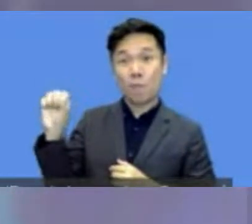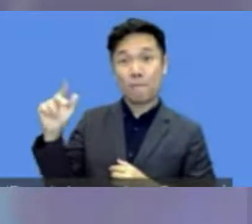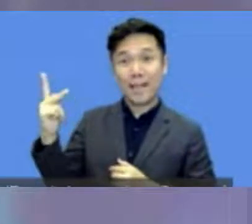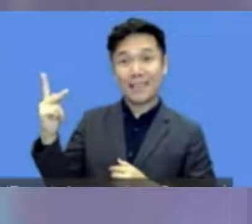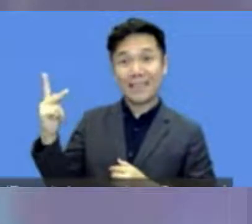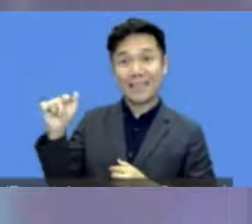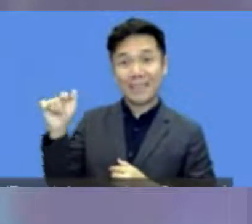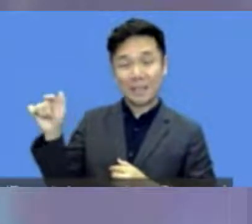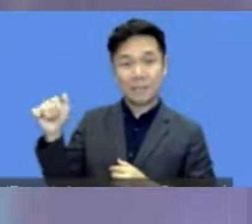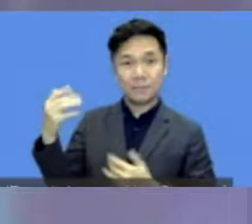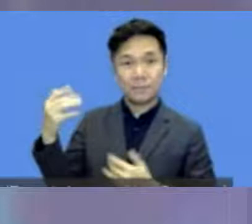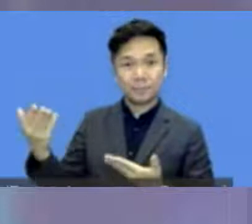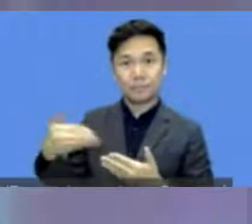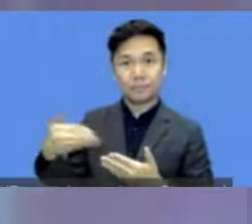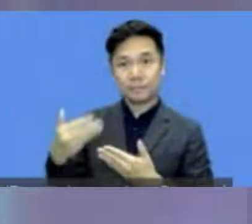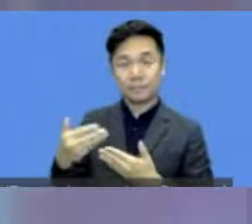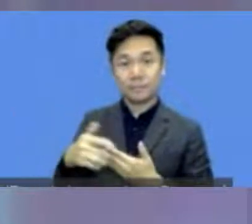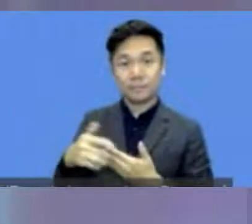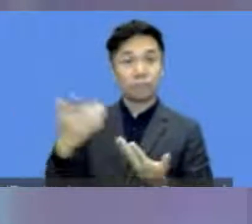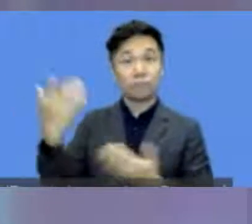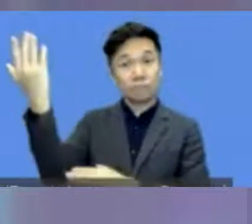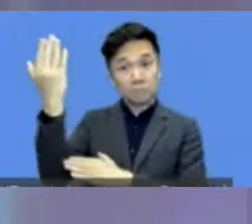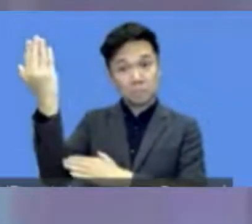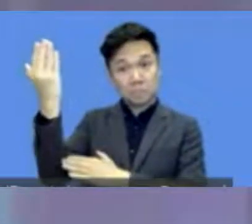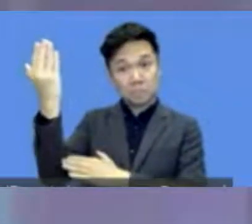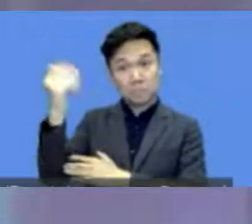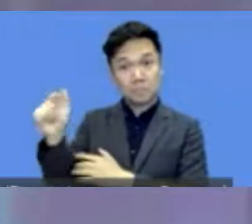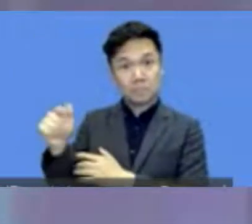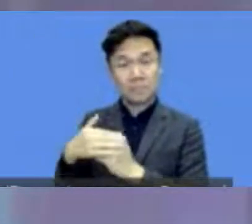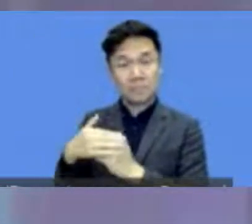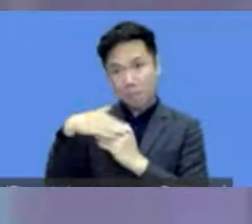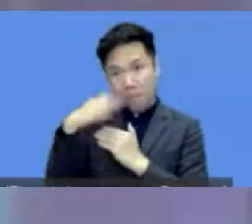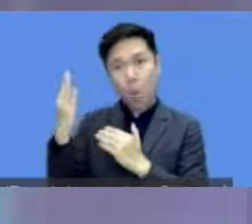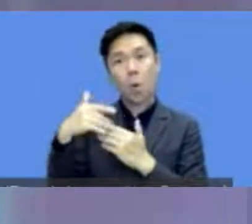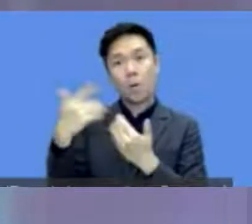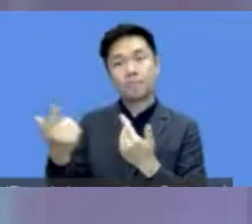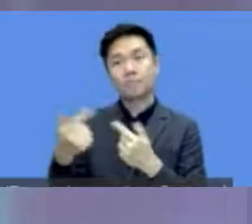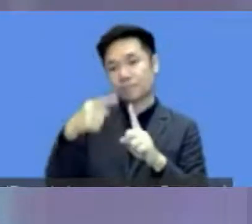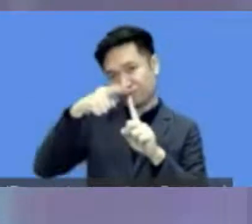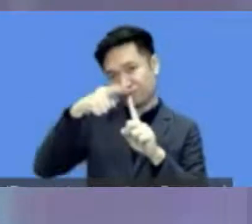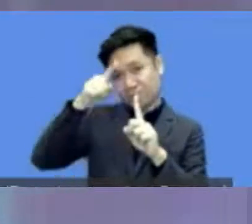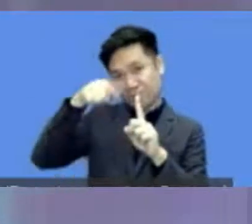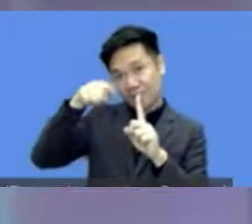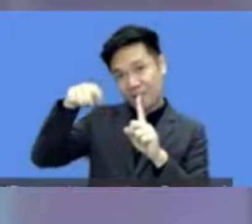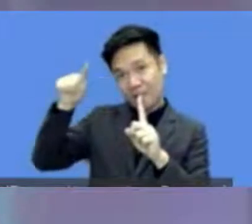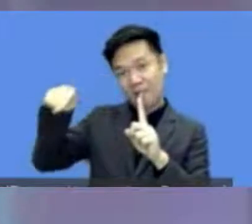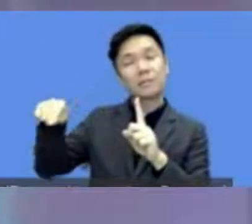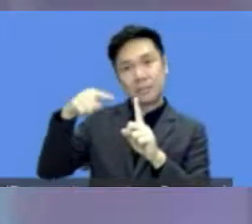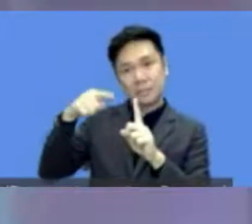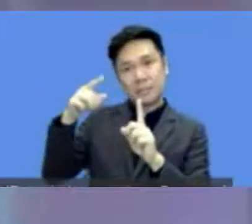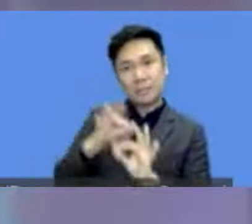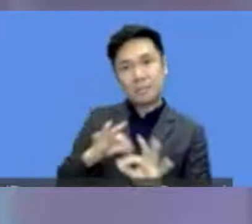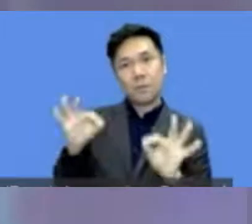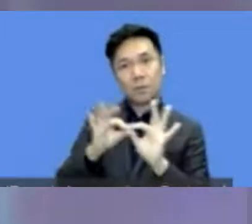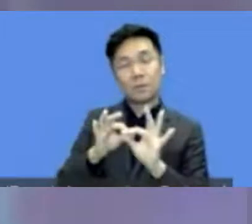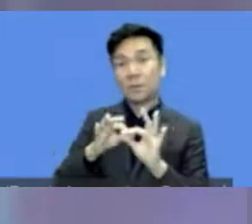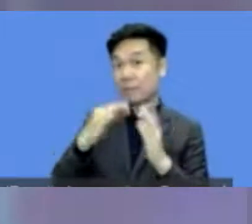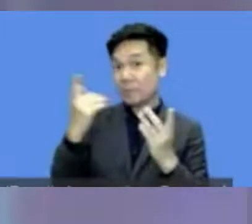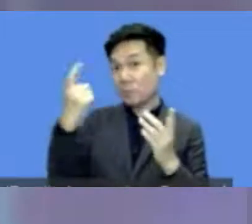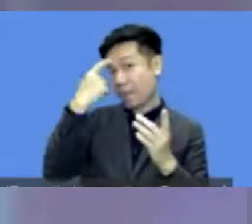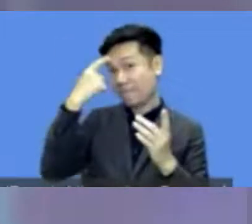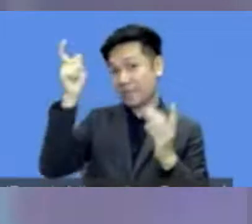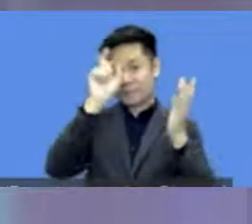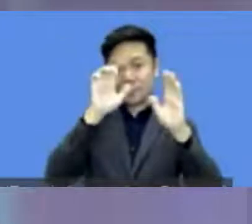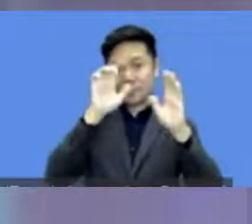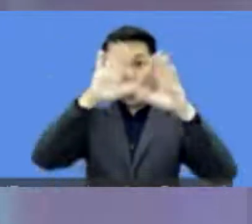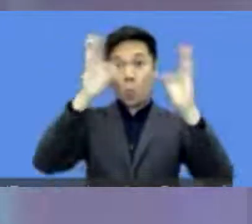this Dan's presentation where we need data points for that. It's very recent, but there are satellites and LUs that ISOC